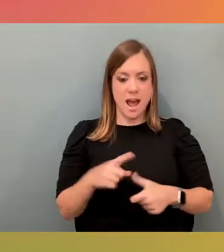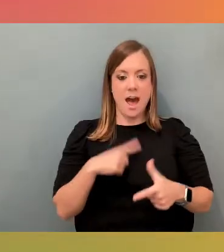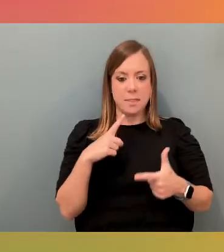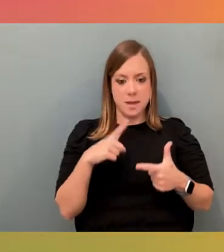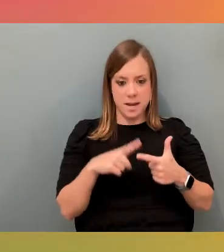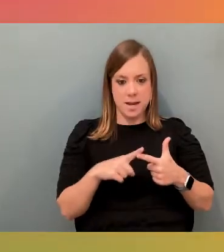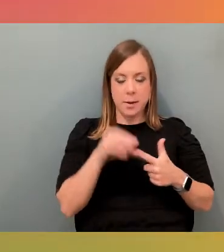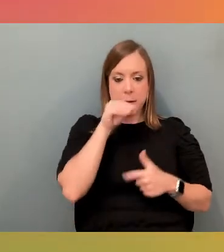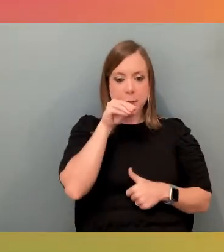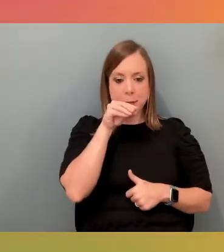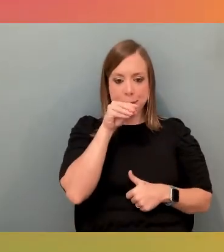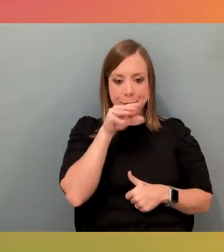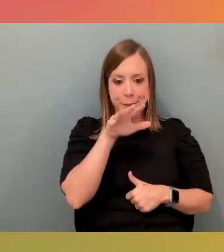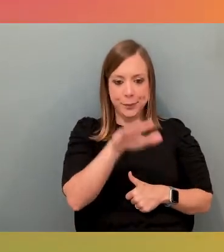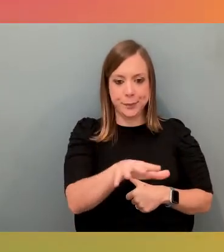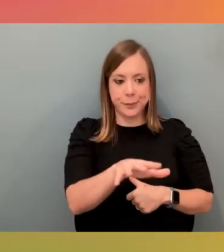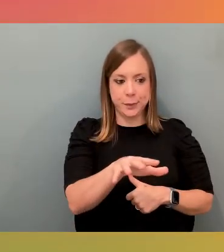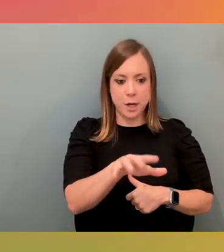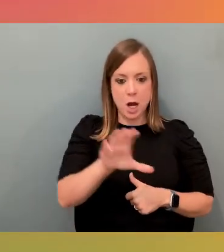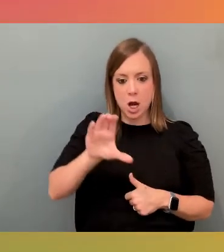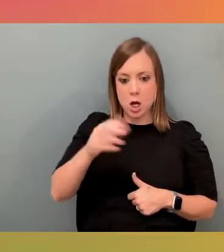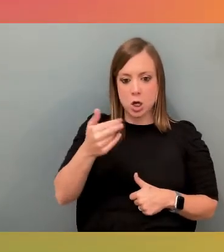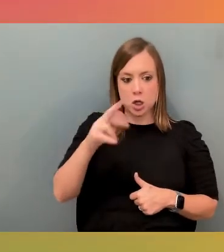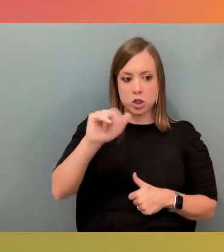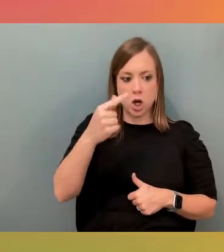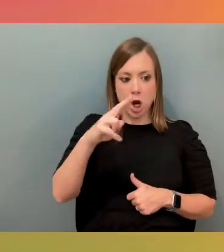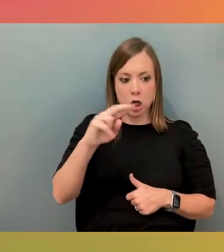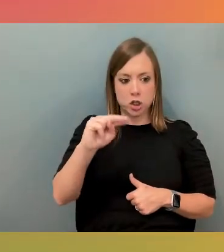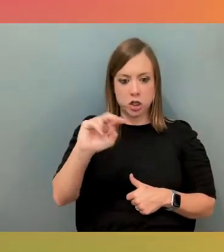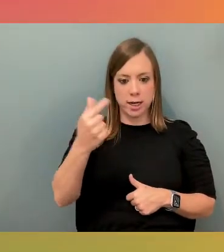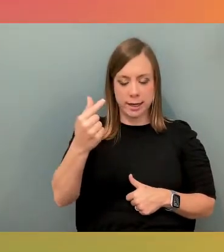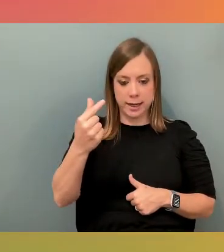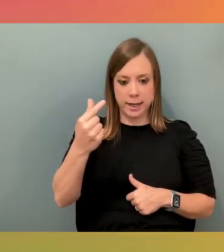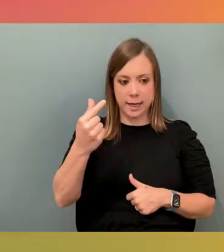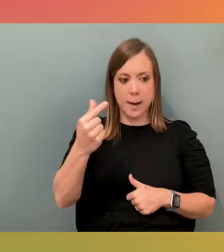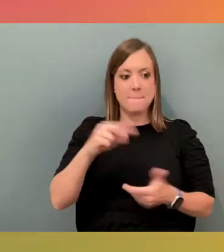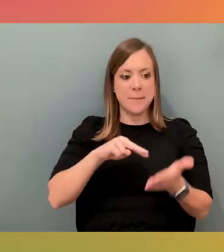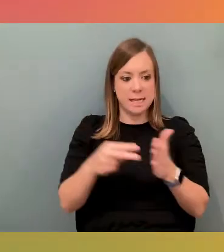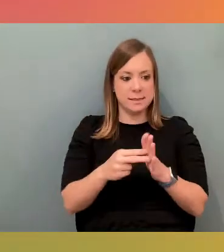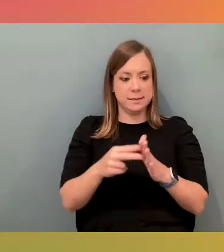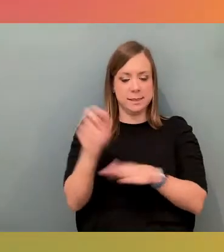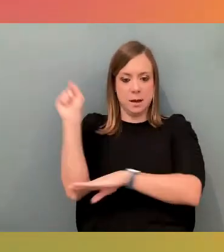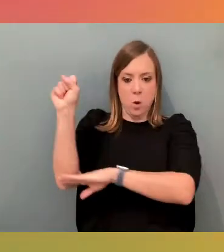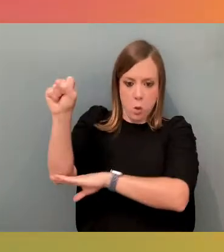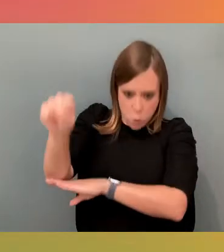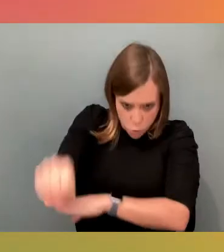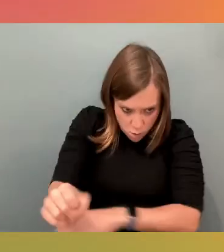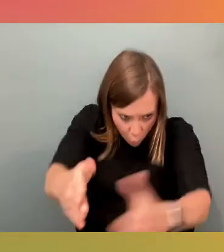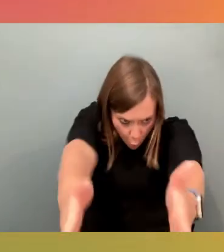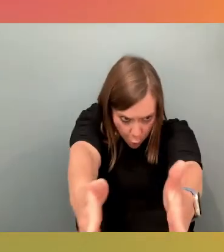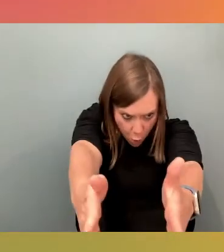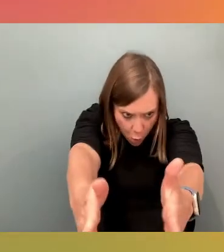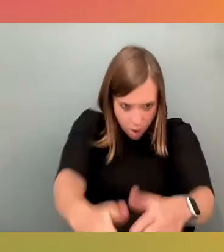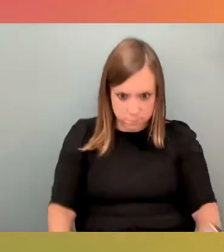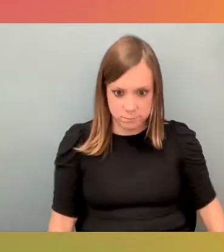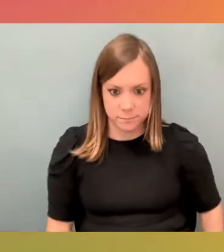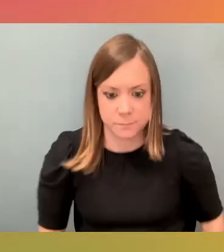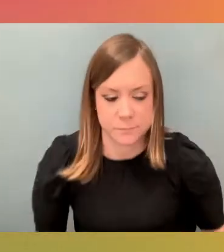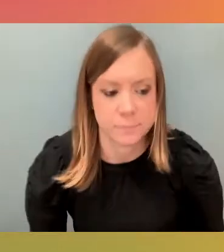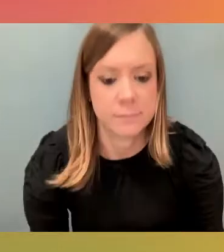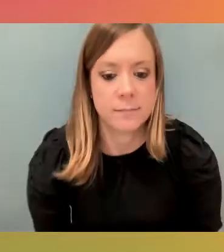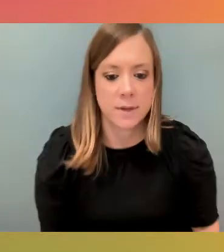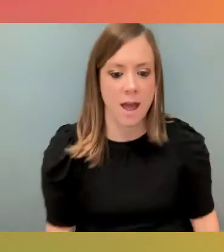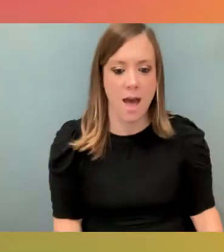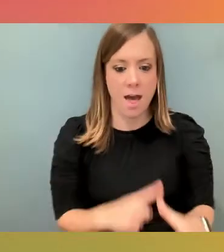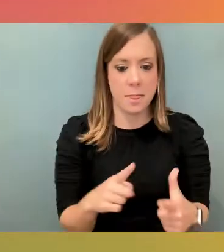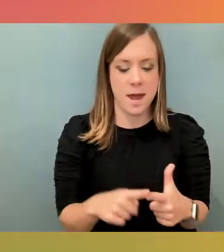to a charging lunge. So we're just gonna reach the fingers back, reach the crown of the head forward. We're gonna shift our weight to that front leg and float the back